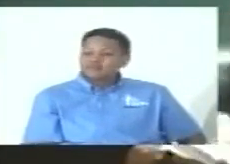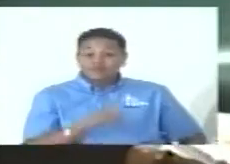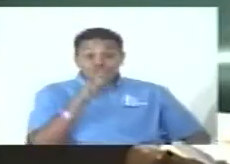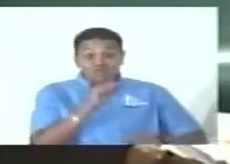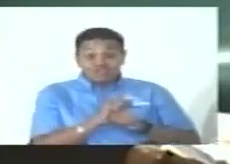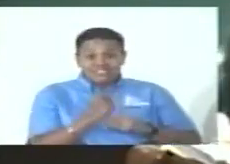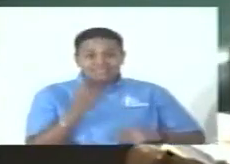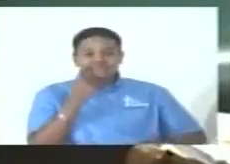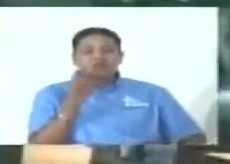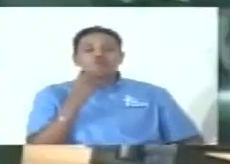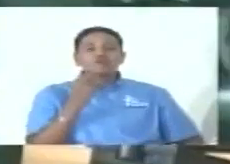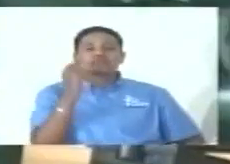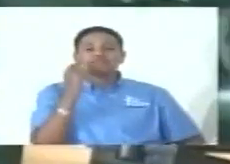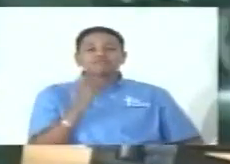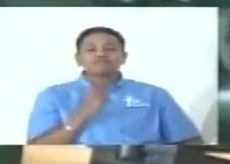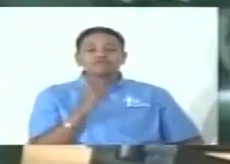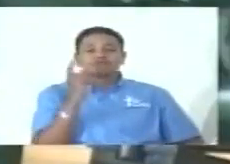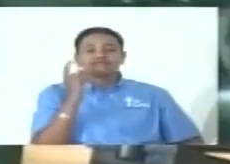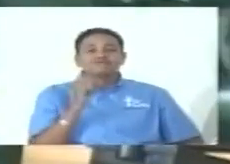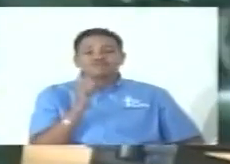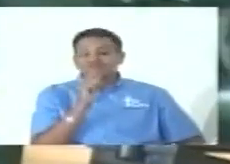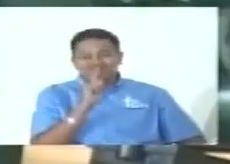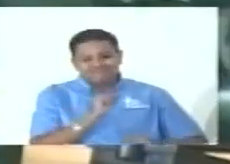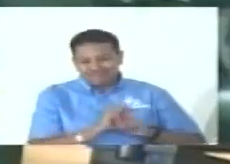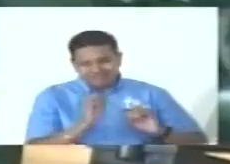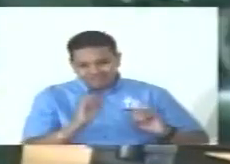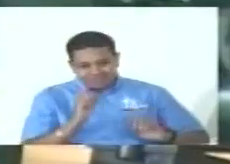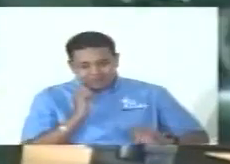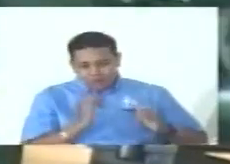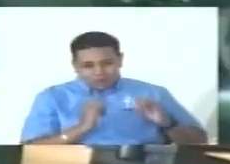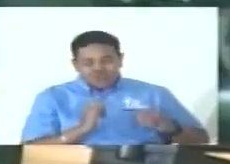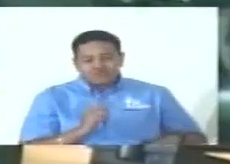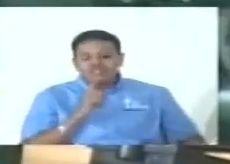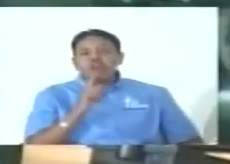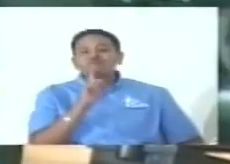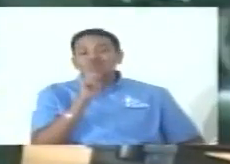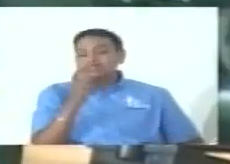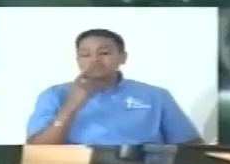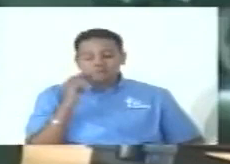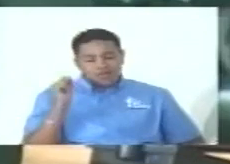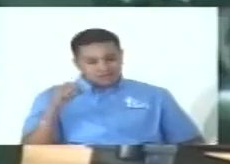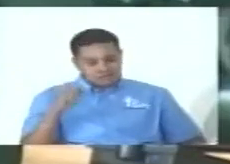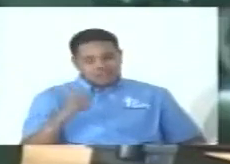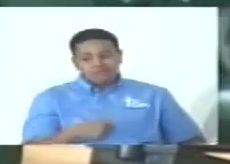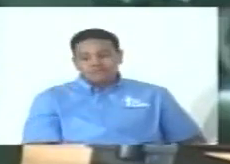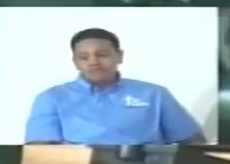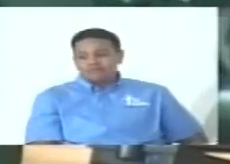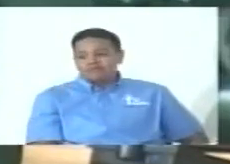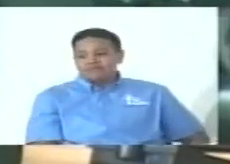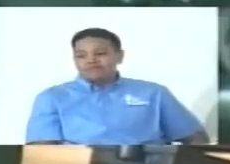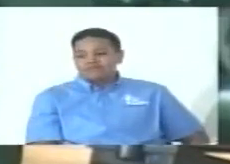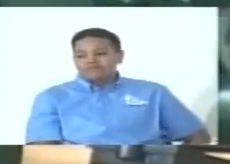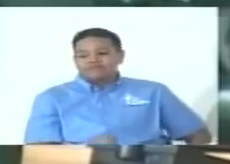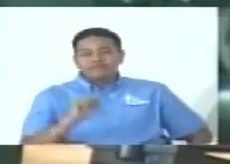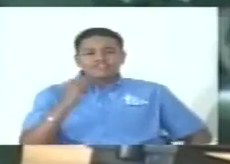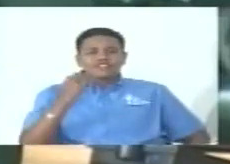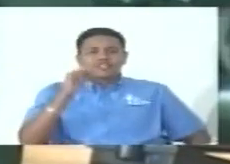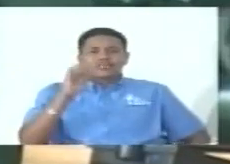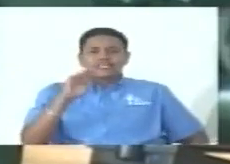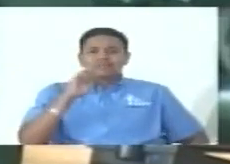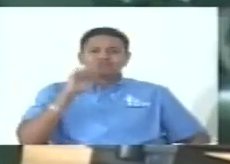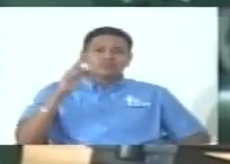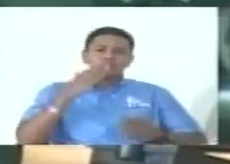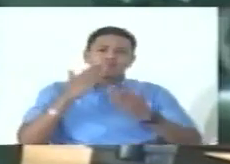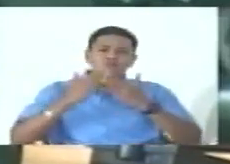She was, Shahine Robinson was good for the workers. She was